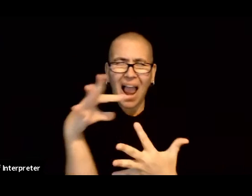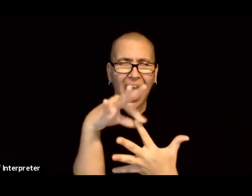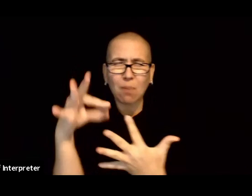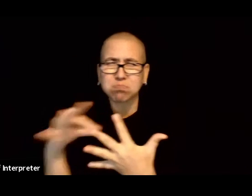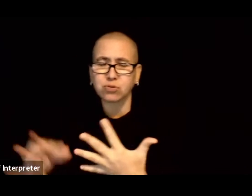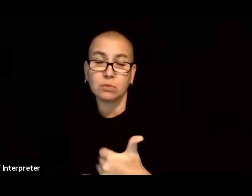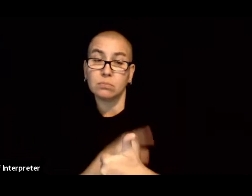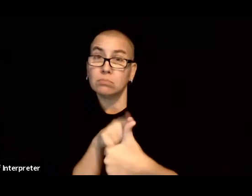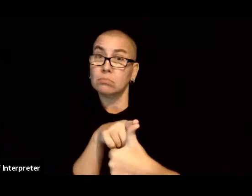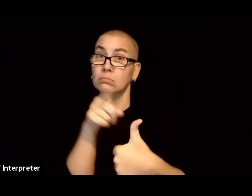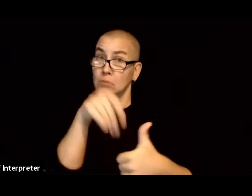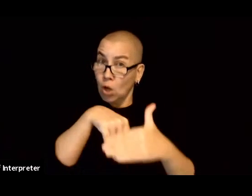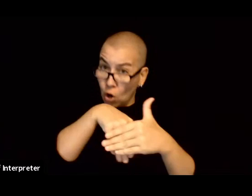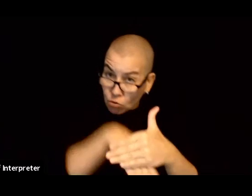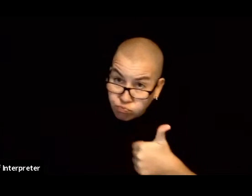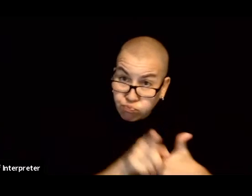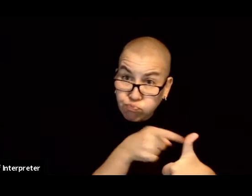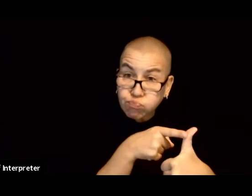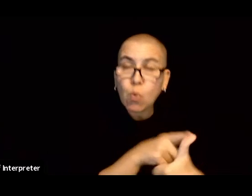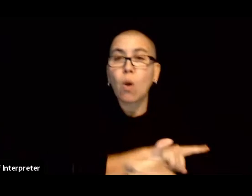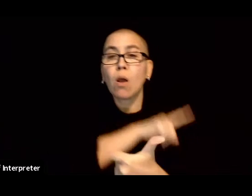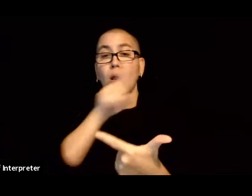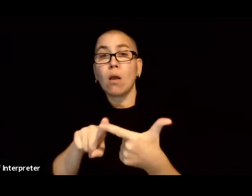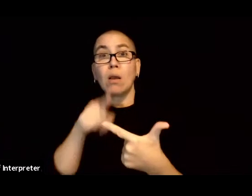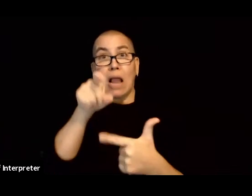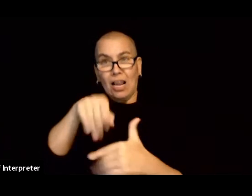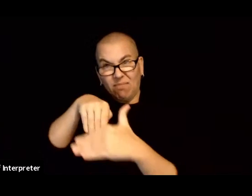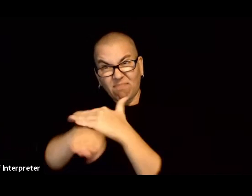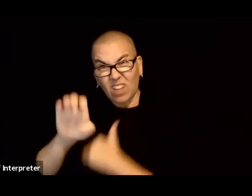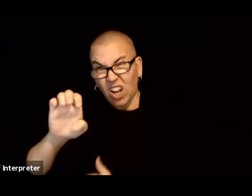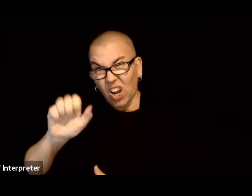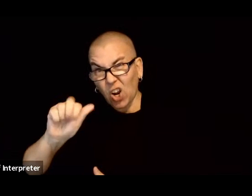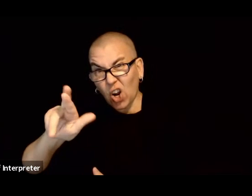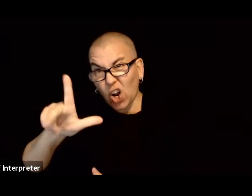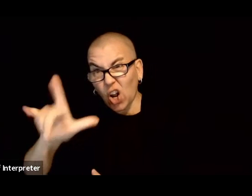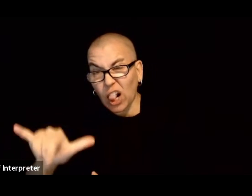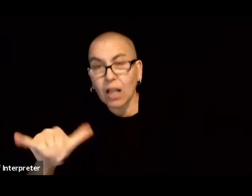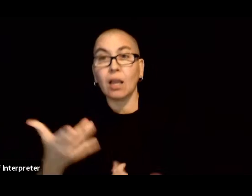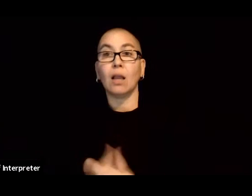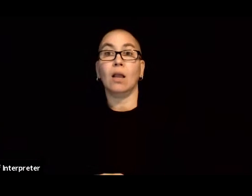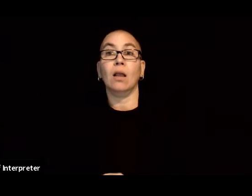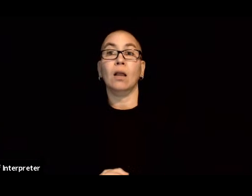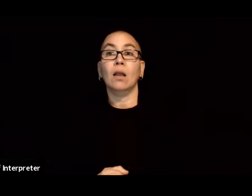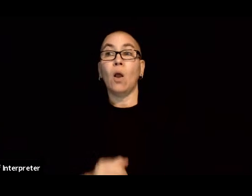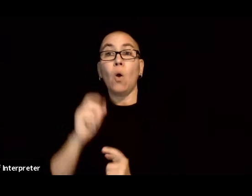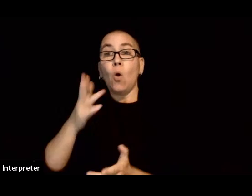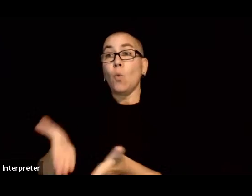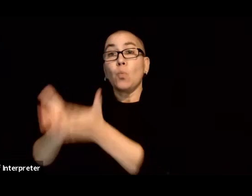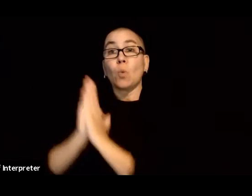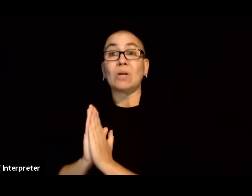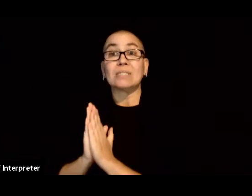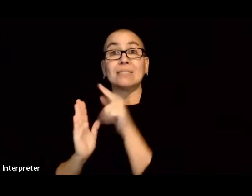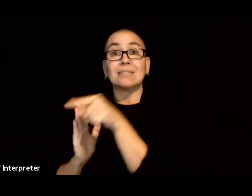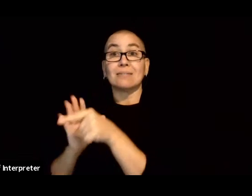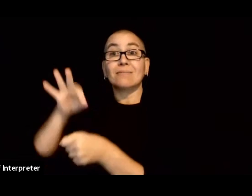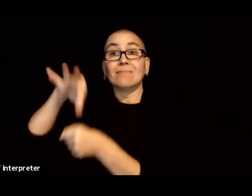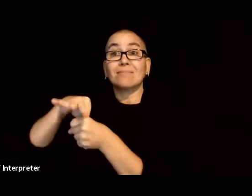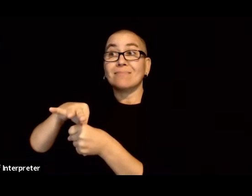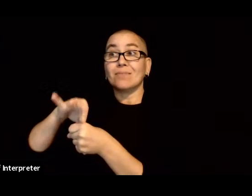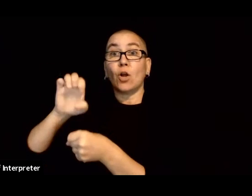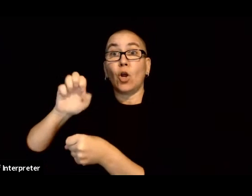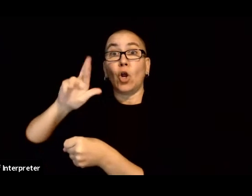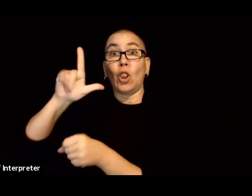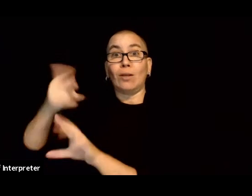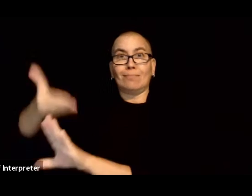early in-person voting or ballot drop-off boxes. Obviously, voting alternatives that limit the number of people you come in contact